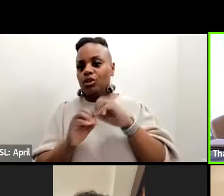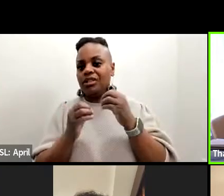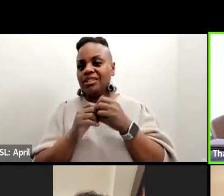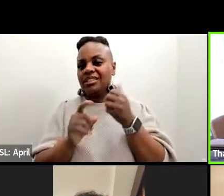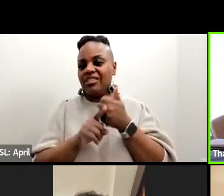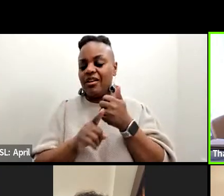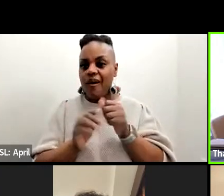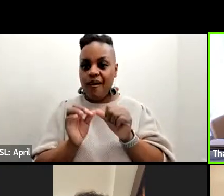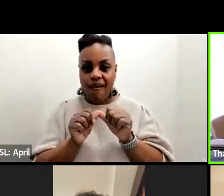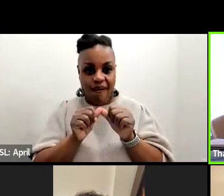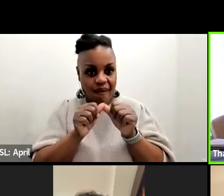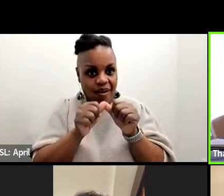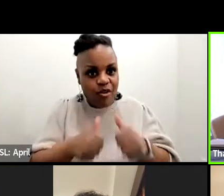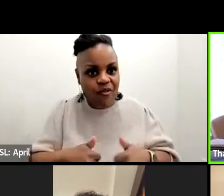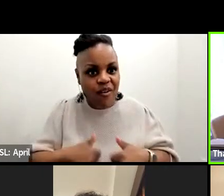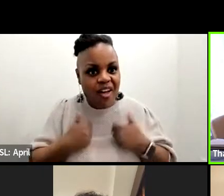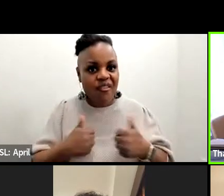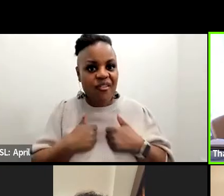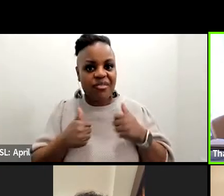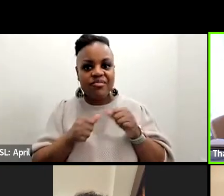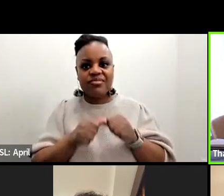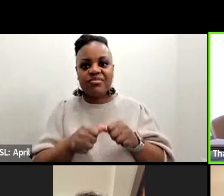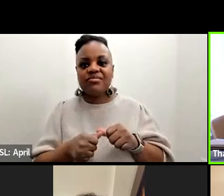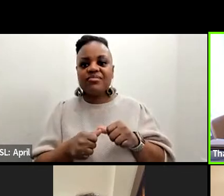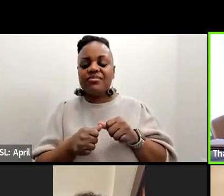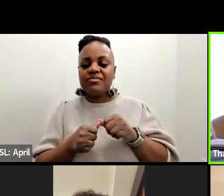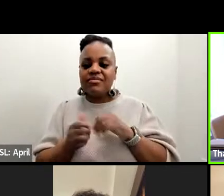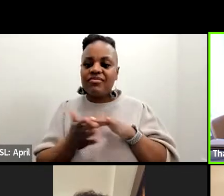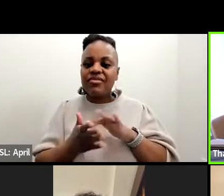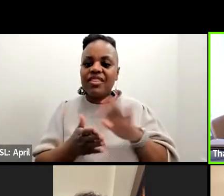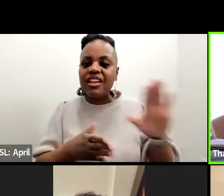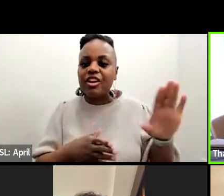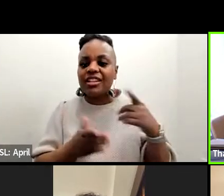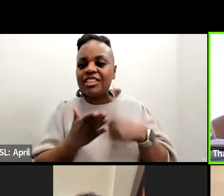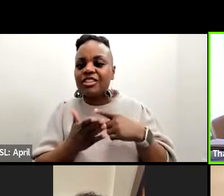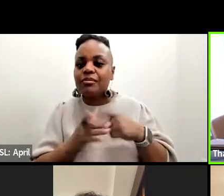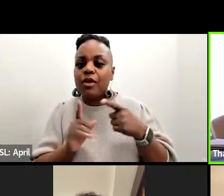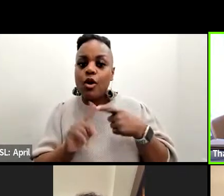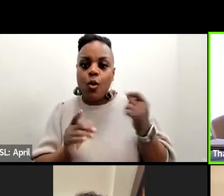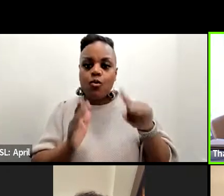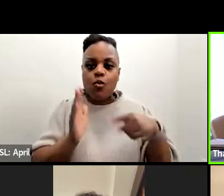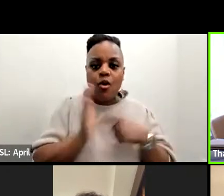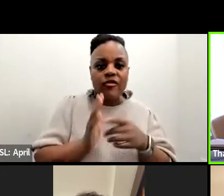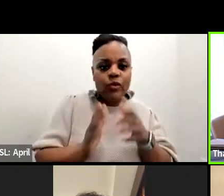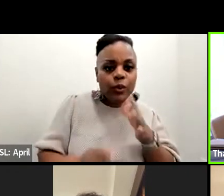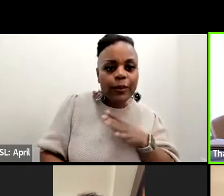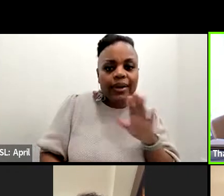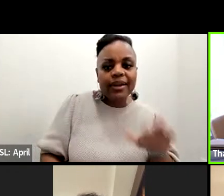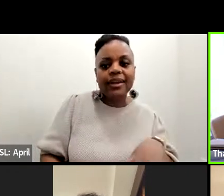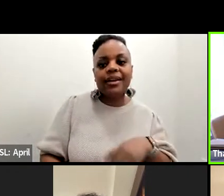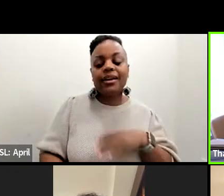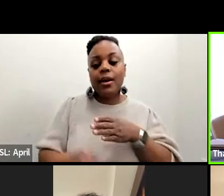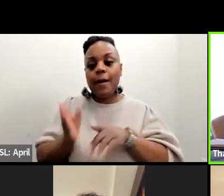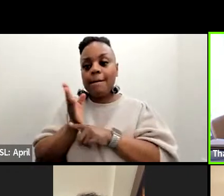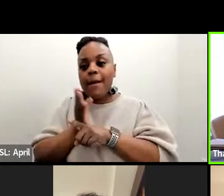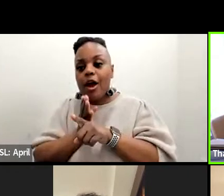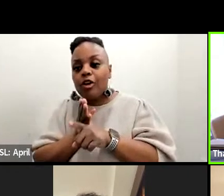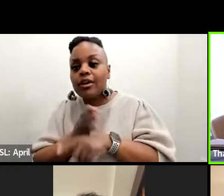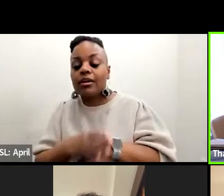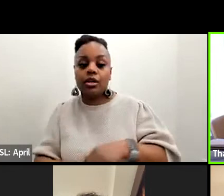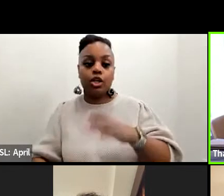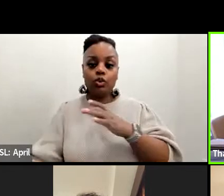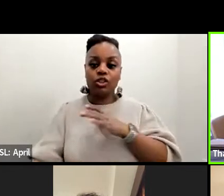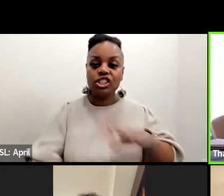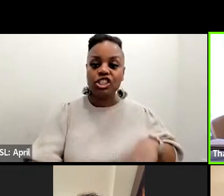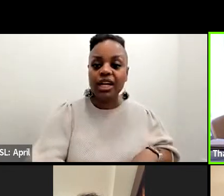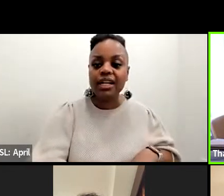about, you know, the role of women or minorities or Christians, or, you know, are they inciting jihad or are they anti-Semitic? And